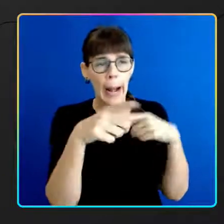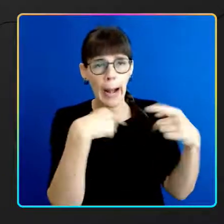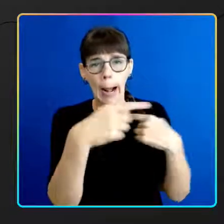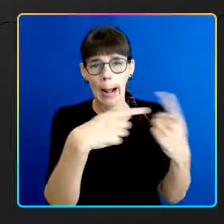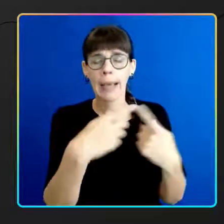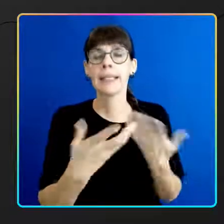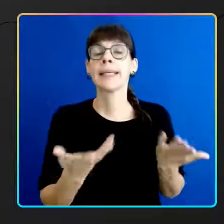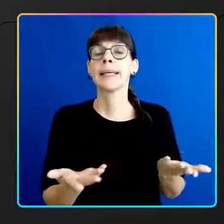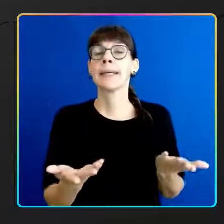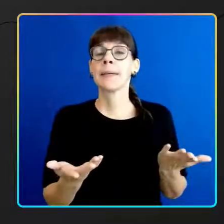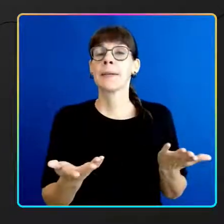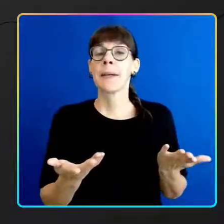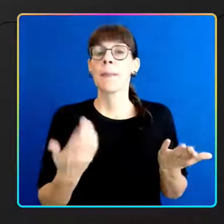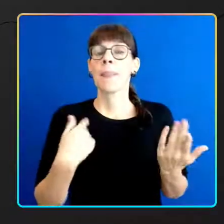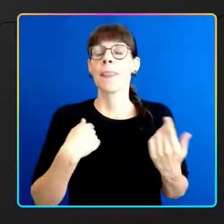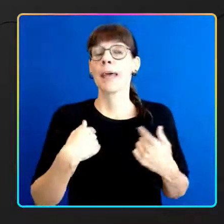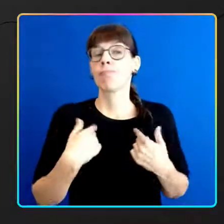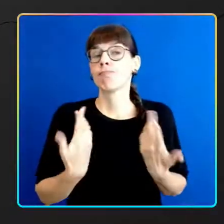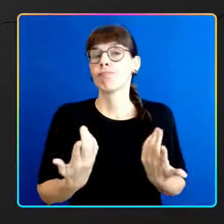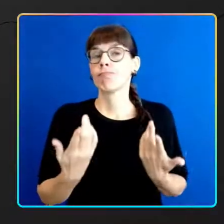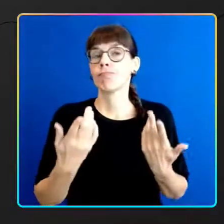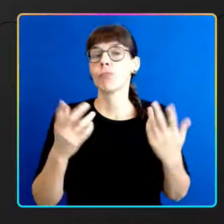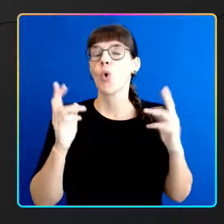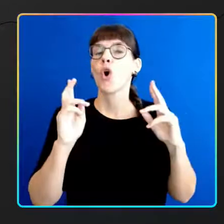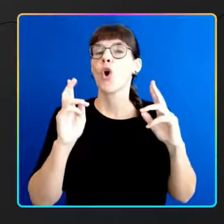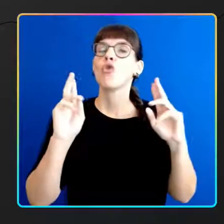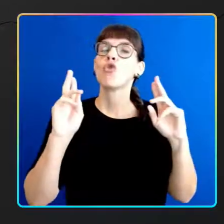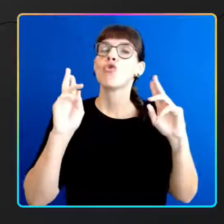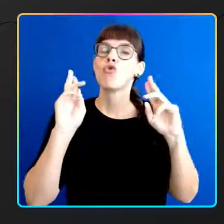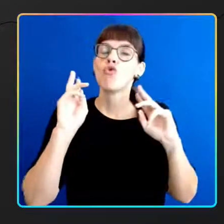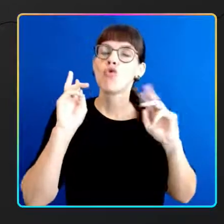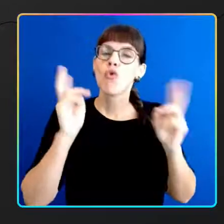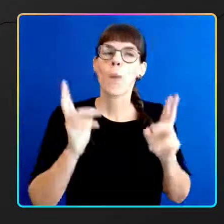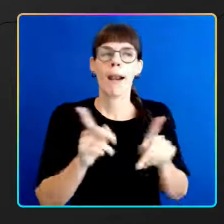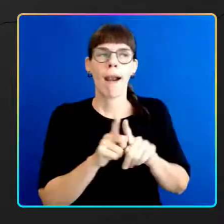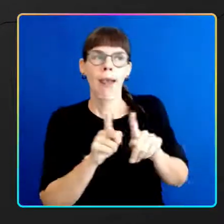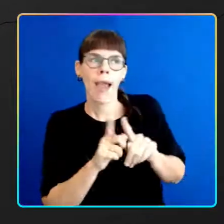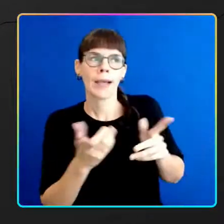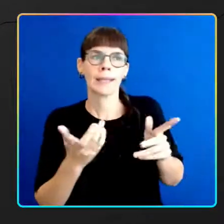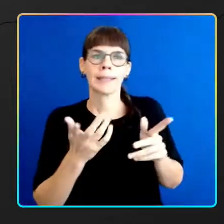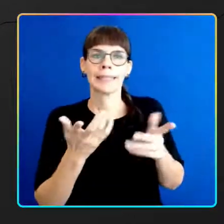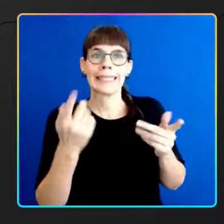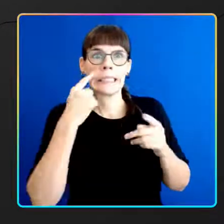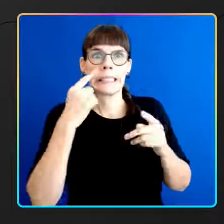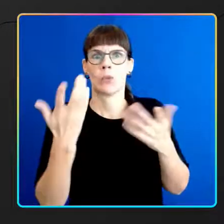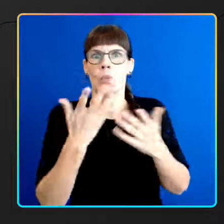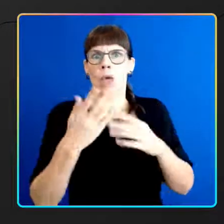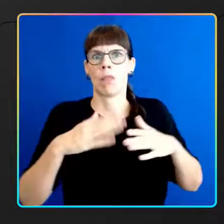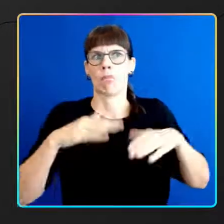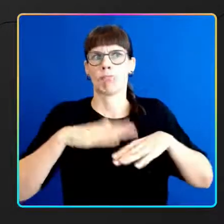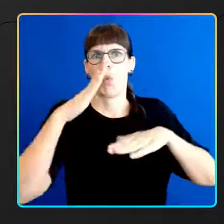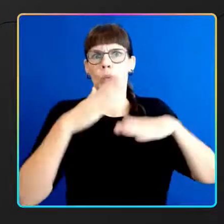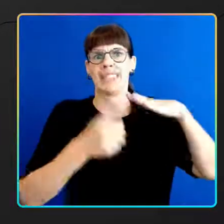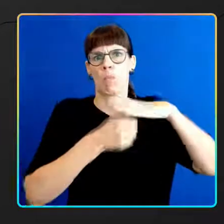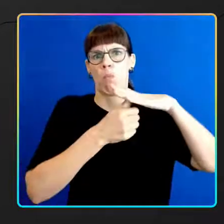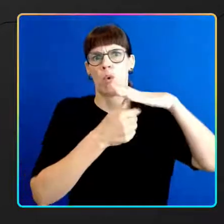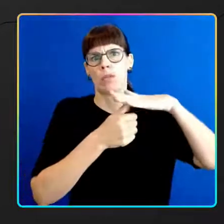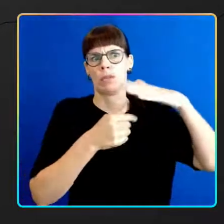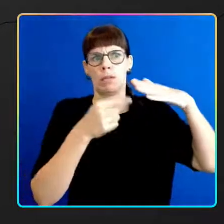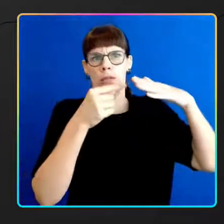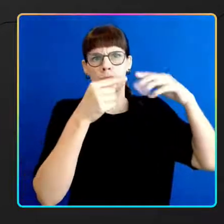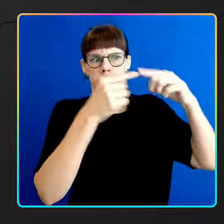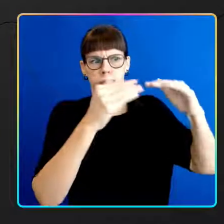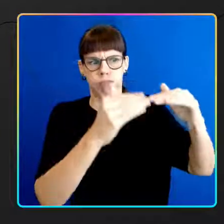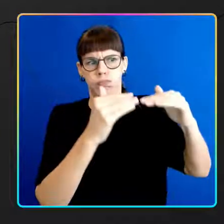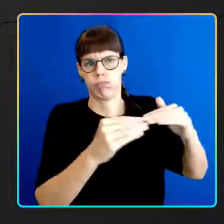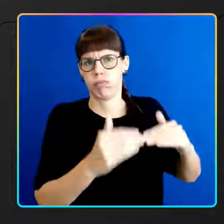I normally try to answer some of them that's kind of in priority, and then kind of kind of arrange them. And